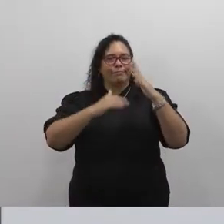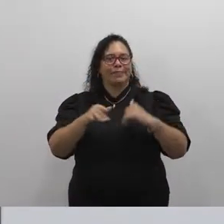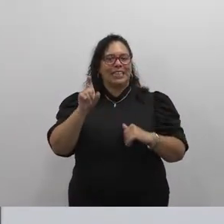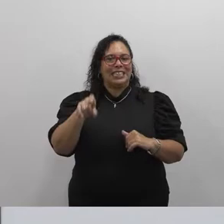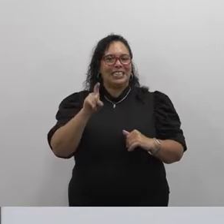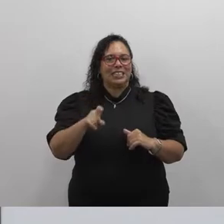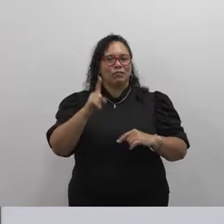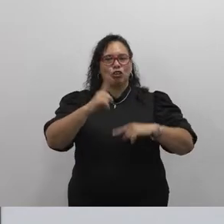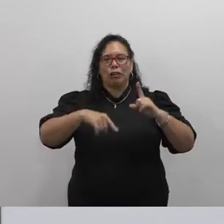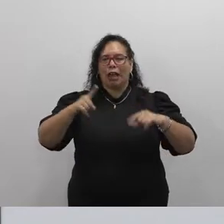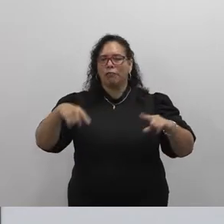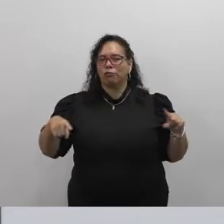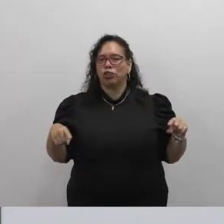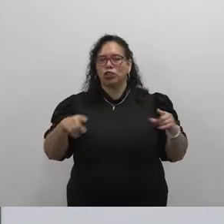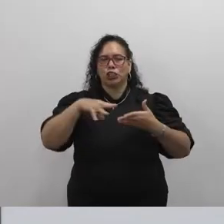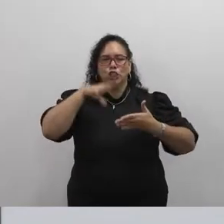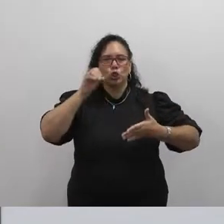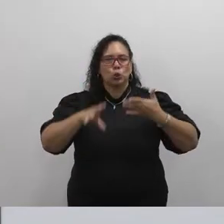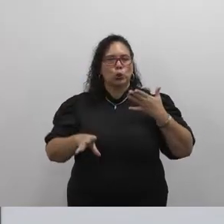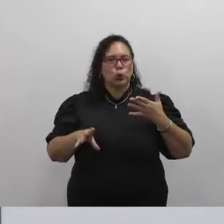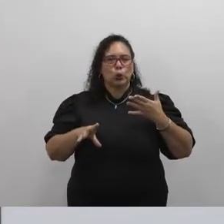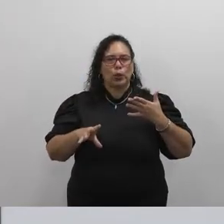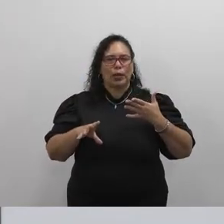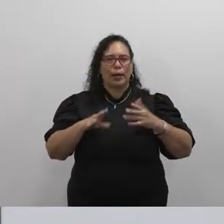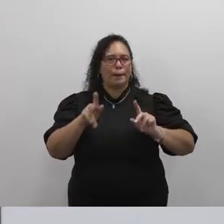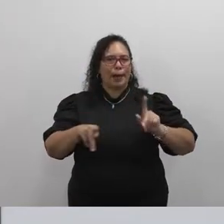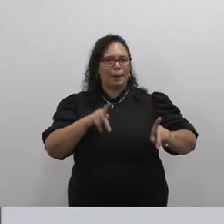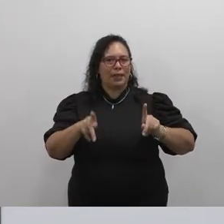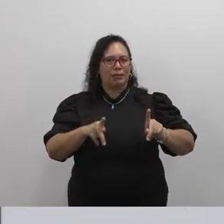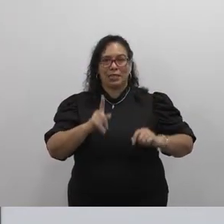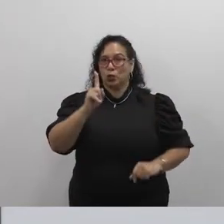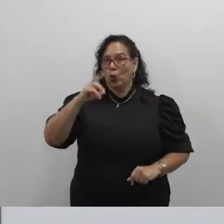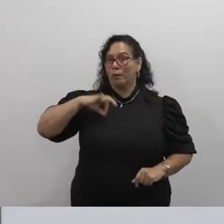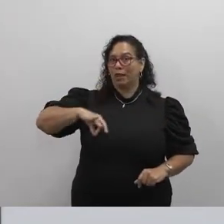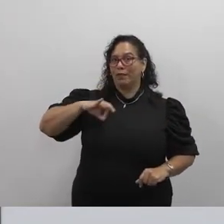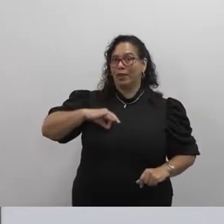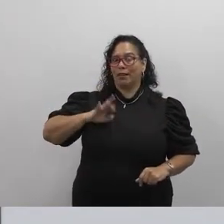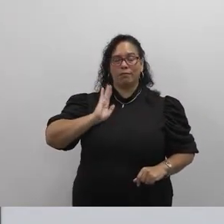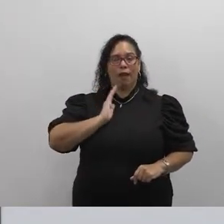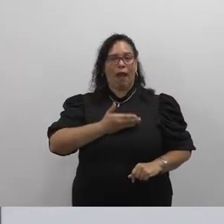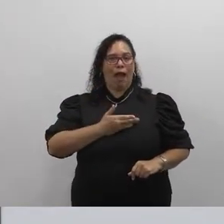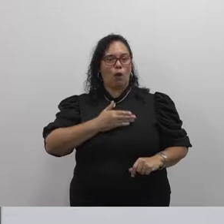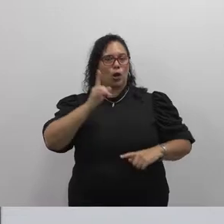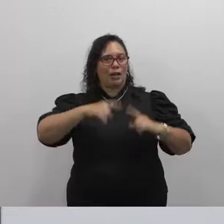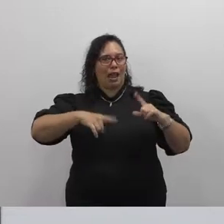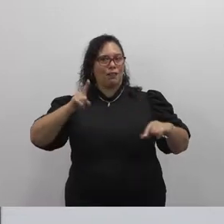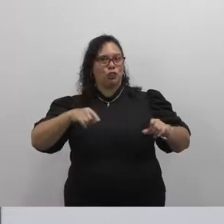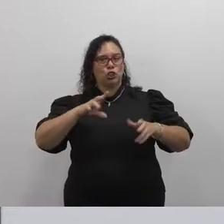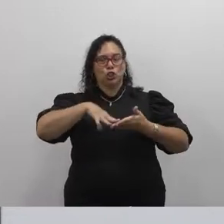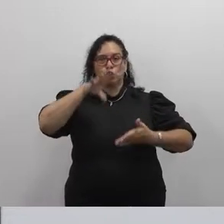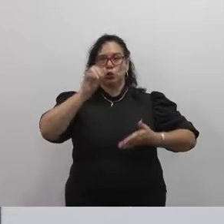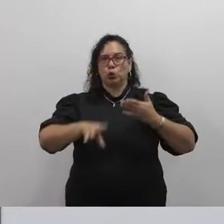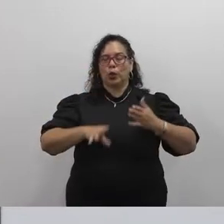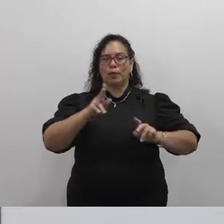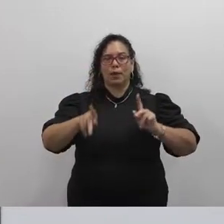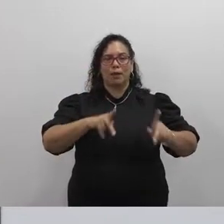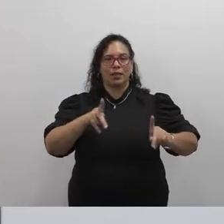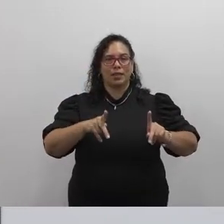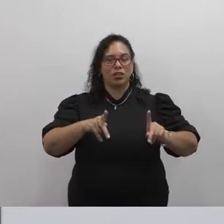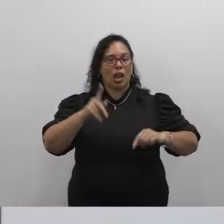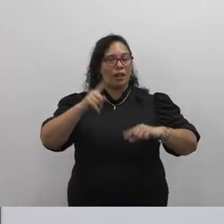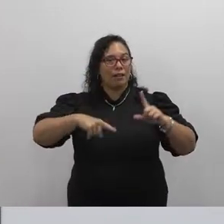population. That's one of the big benefits of Long Beach Unified, of course, right? Our diverse student population, our diverse